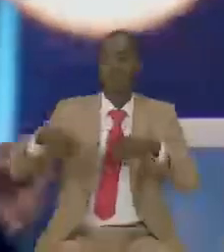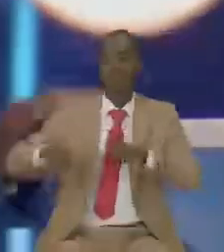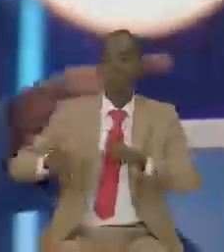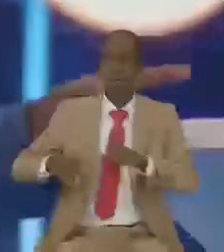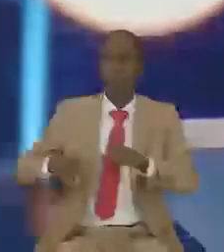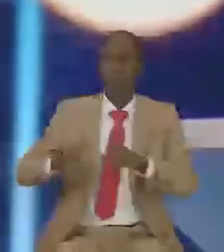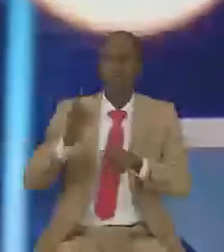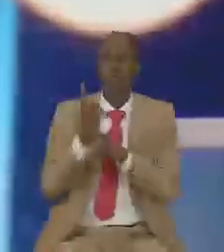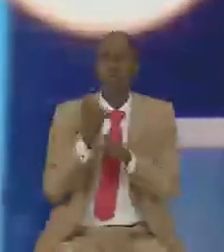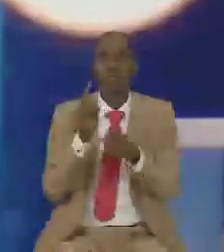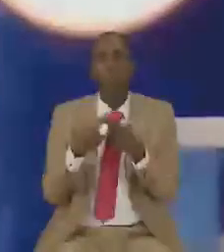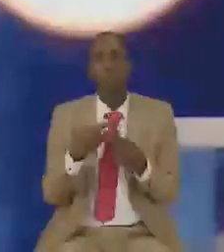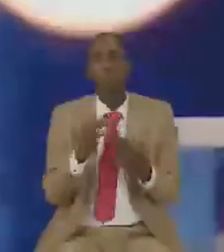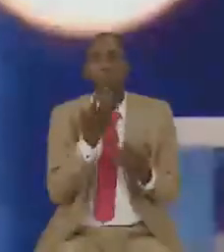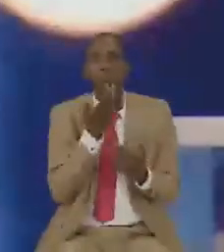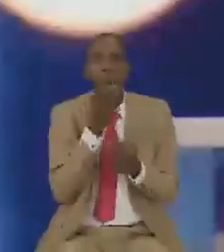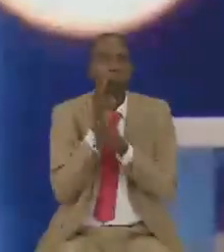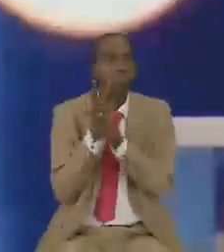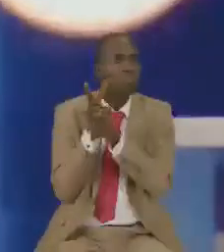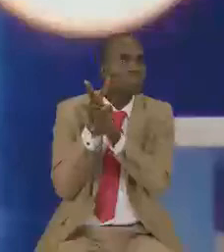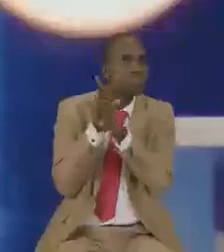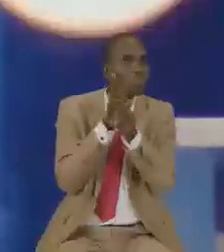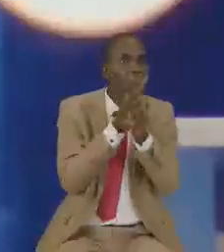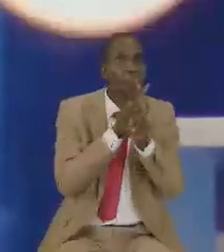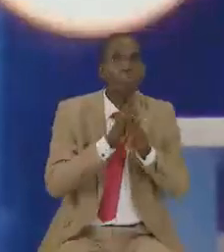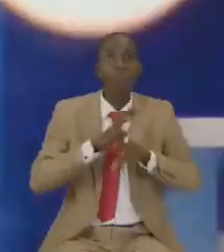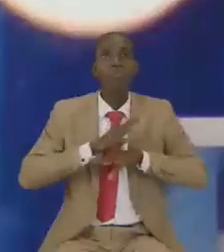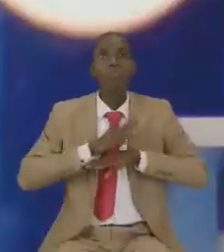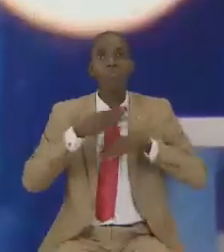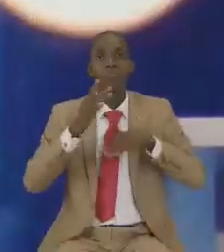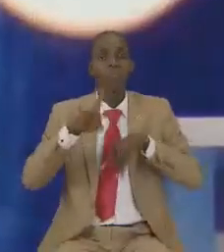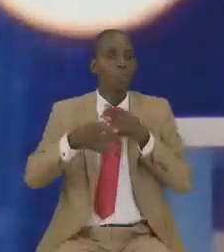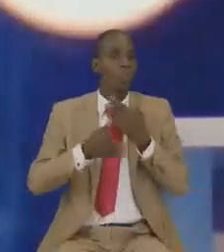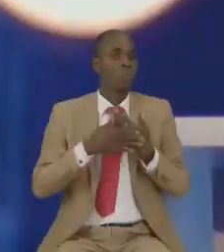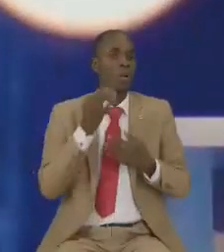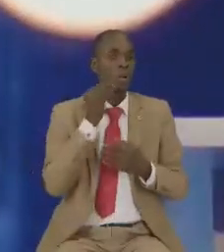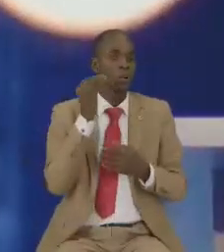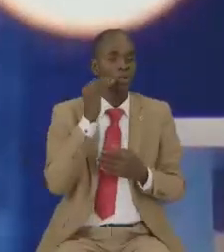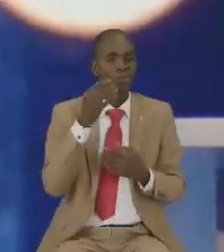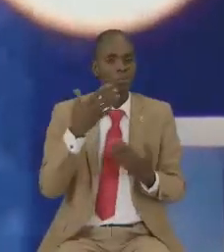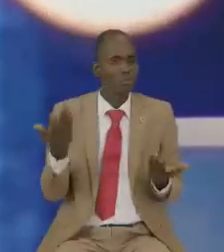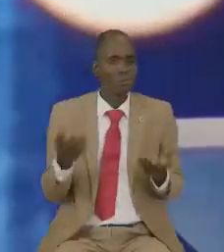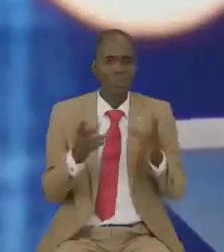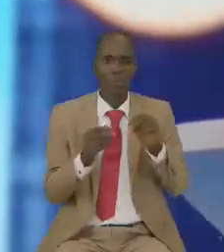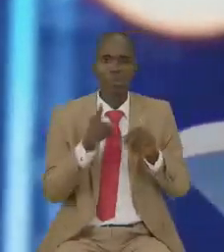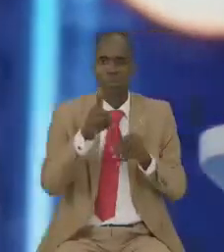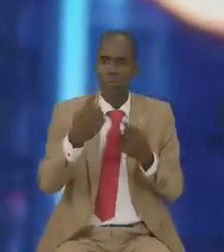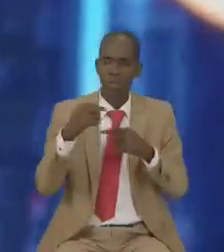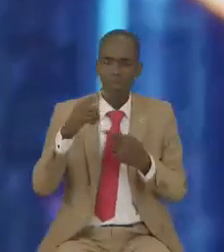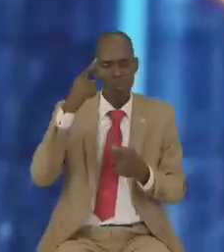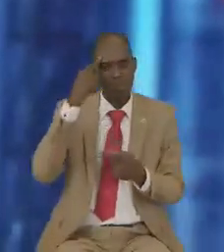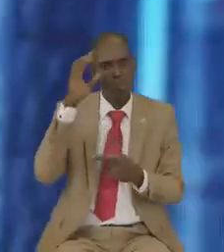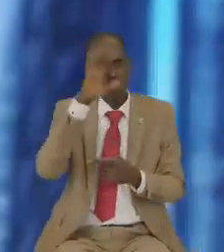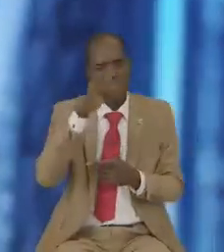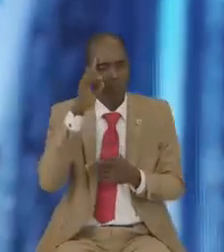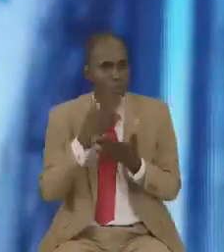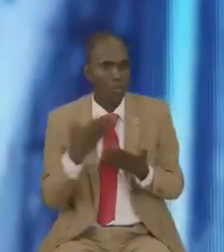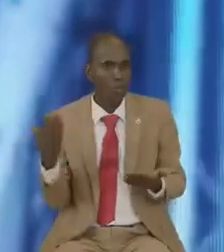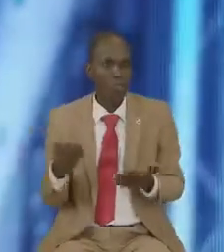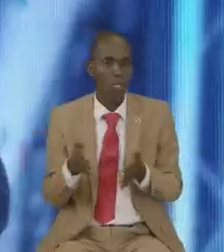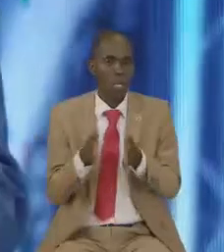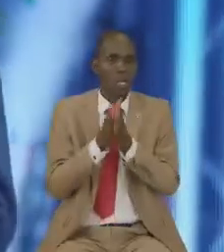around and to go back? But because you're seeking for something, you're looking for something, you're asking for something,